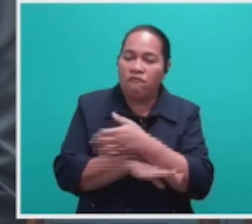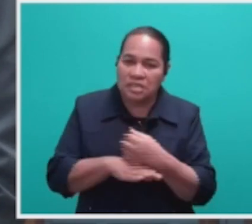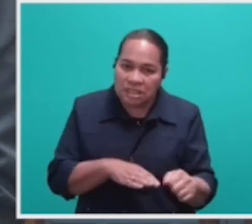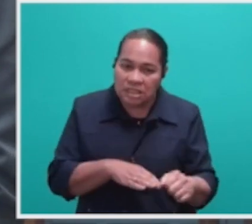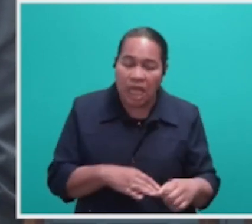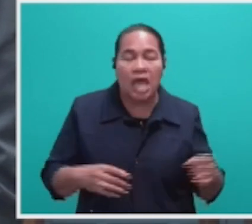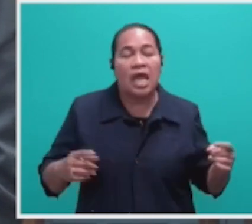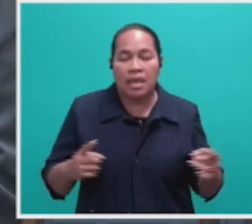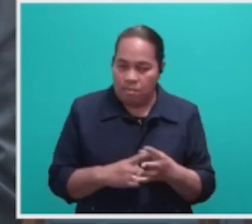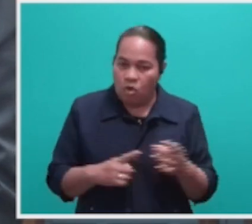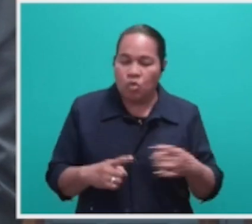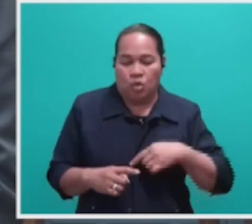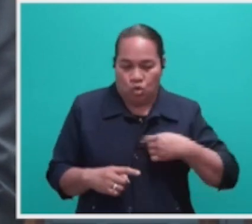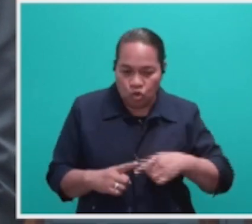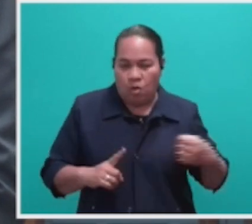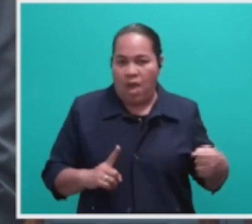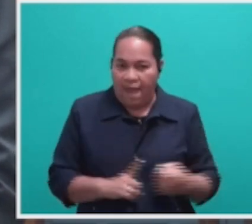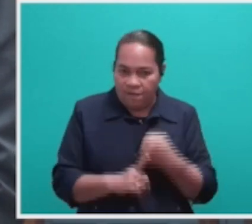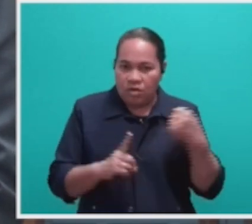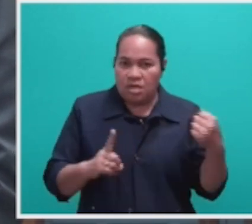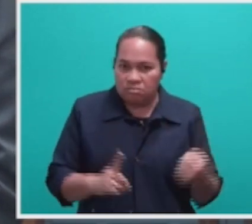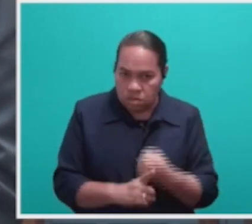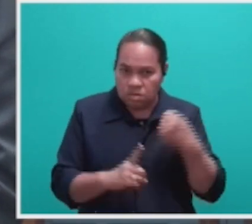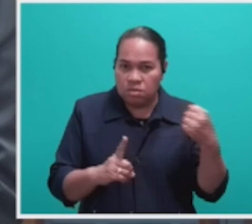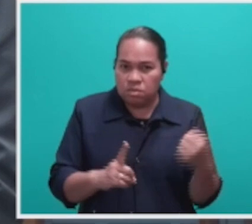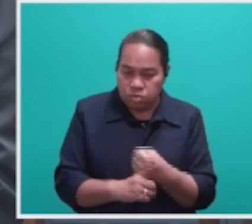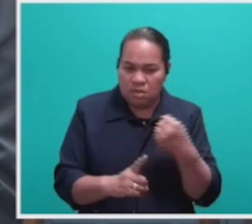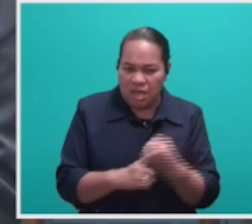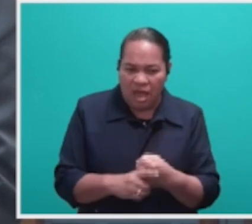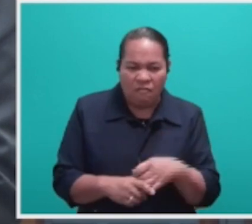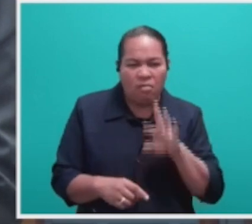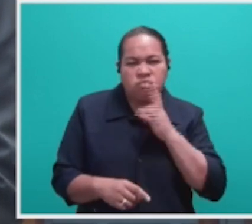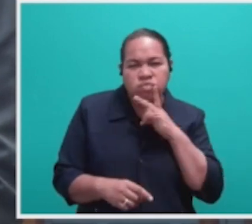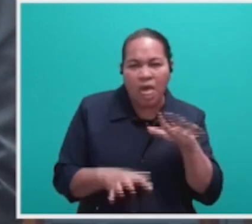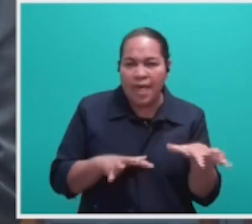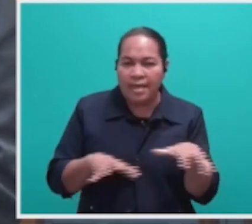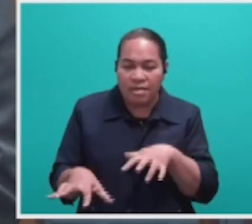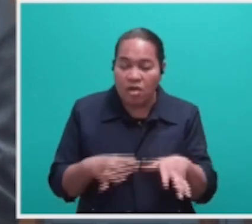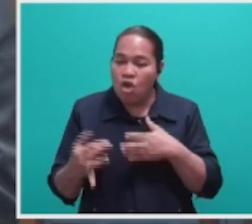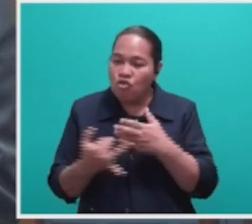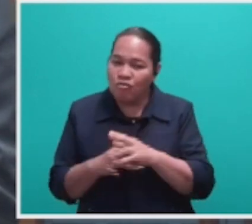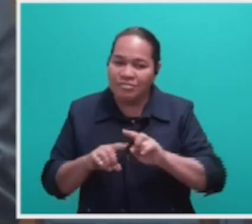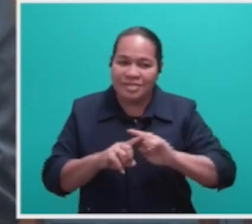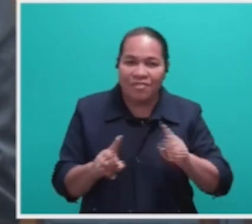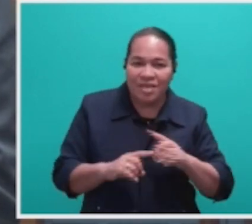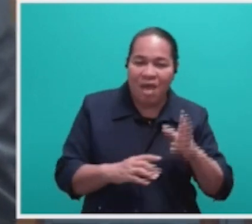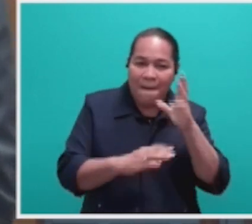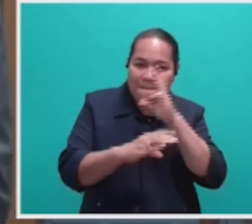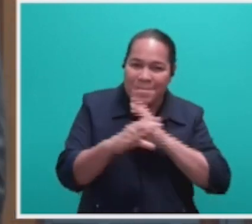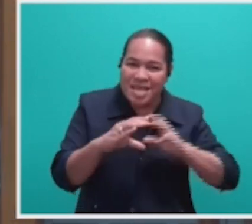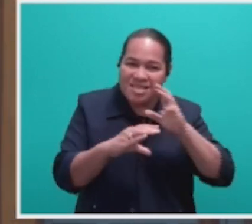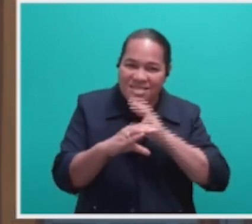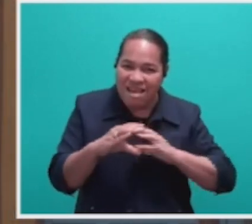that continuous advocating against online fraudulent activities through various media platforms are being